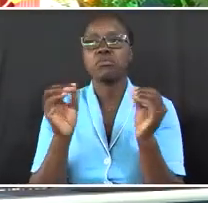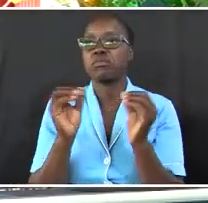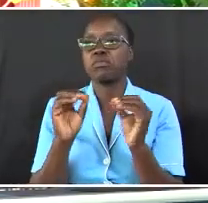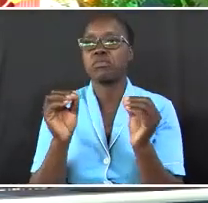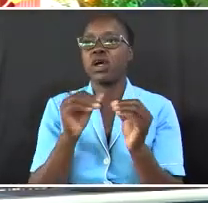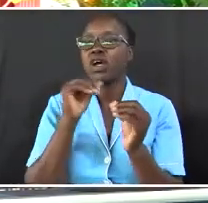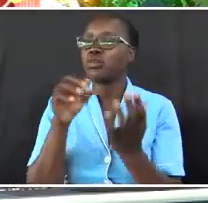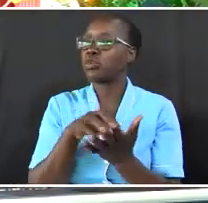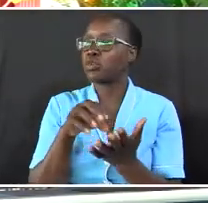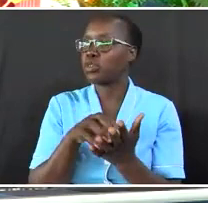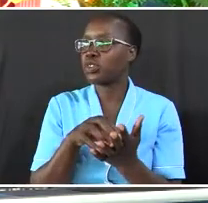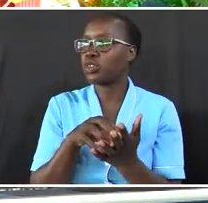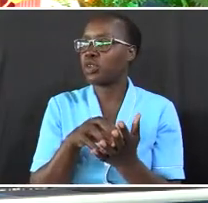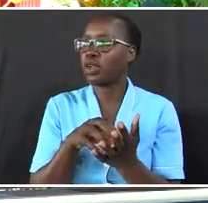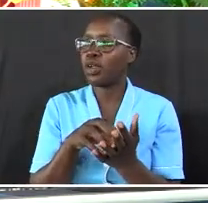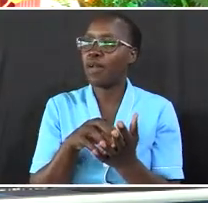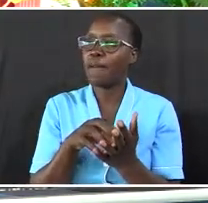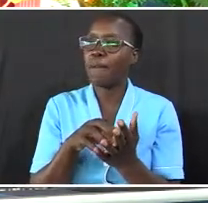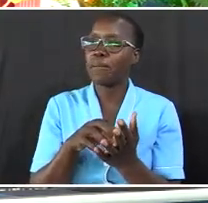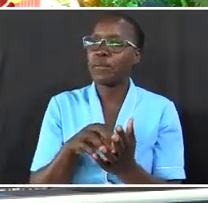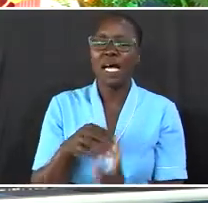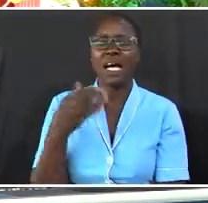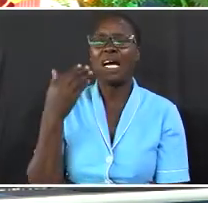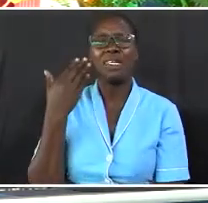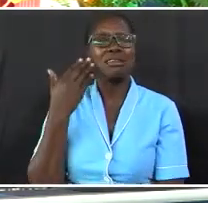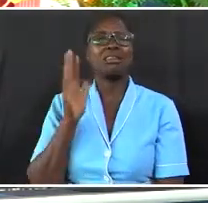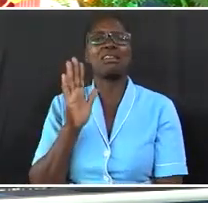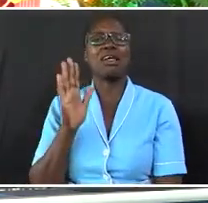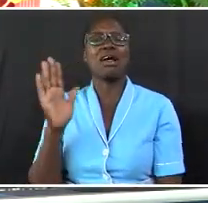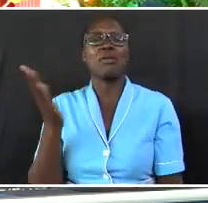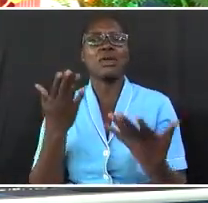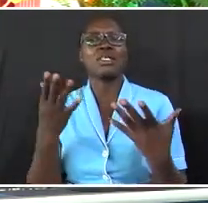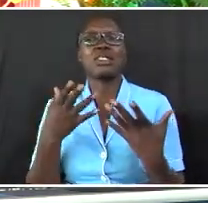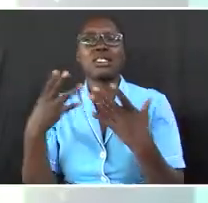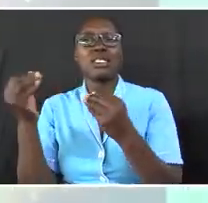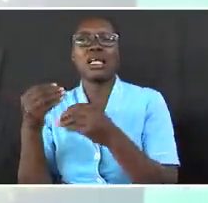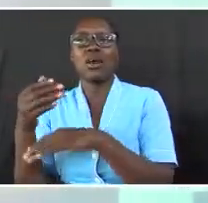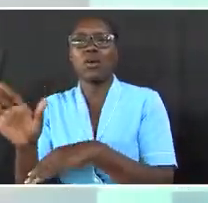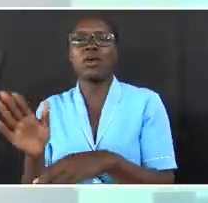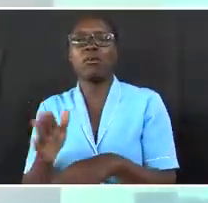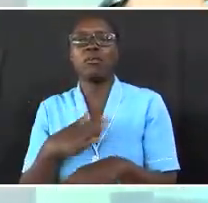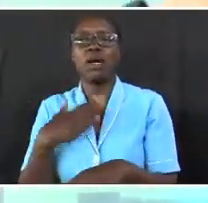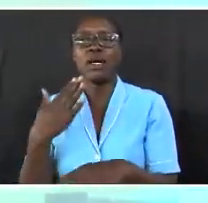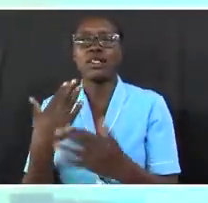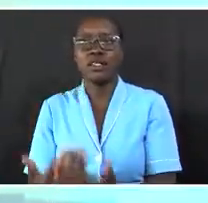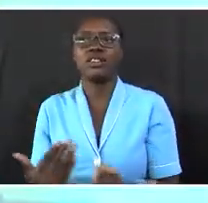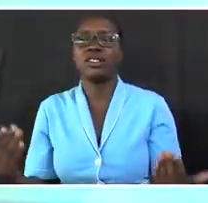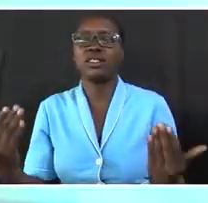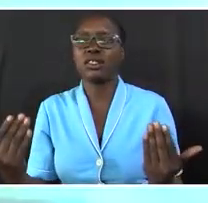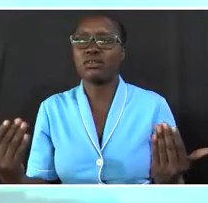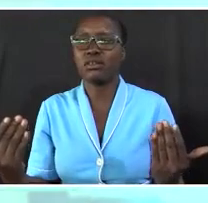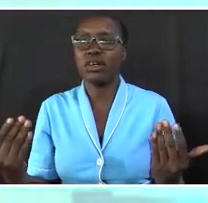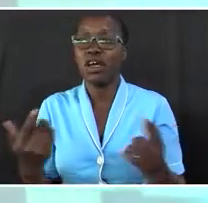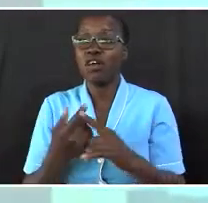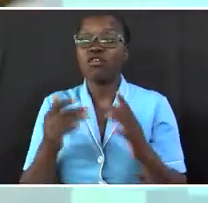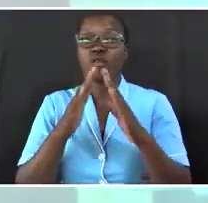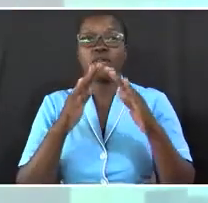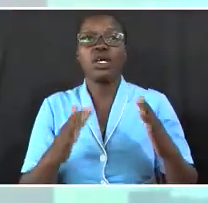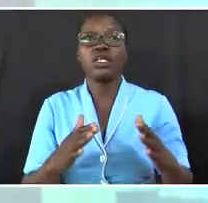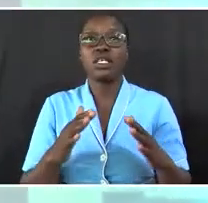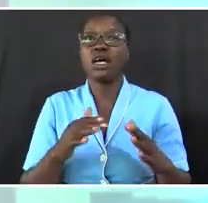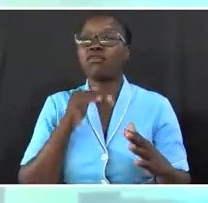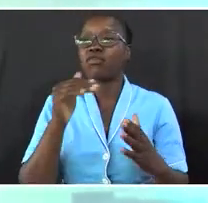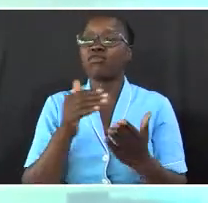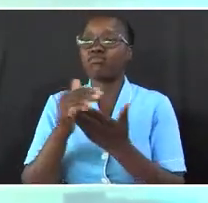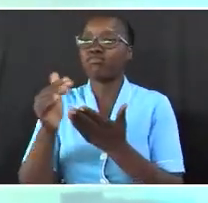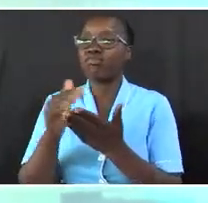is without conditions. I don't care whether they are taking away my children, from the house because I've not paid